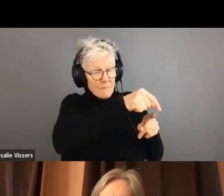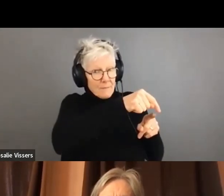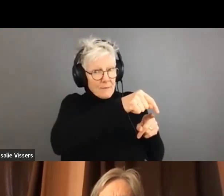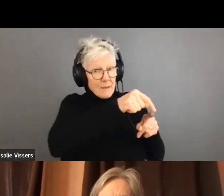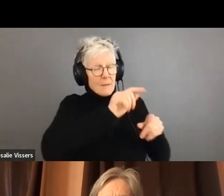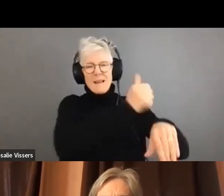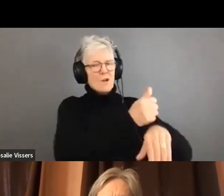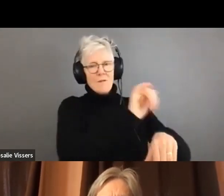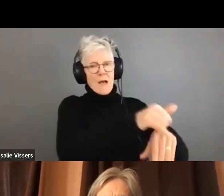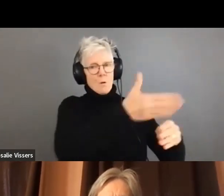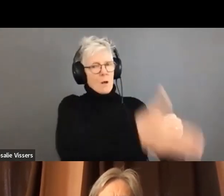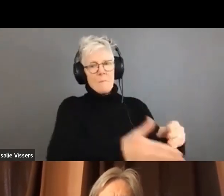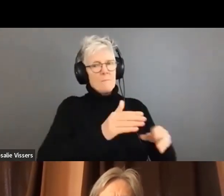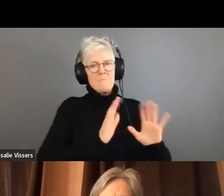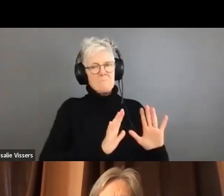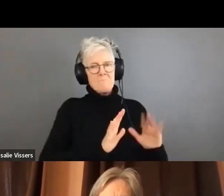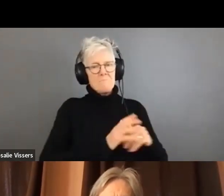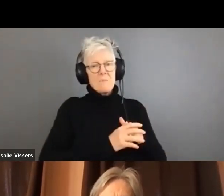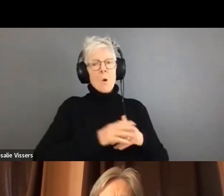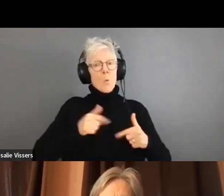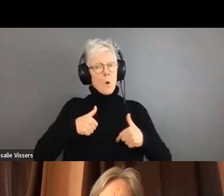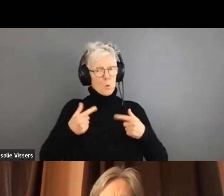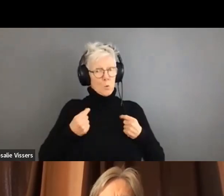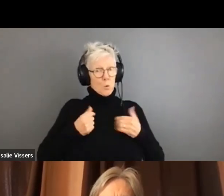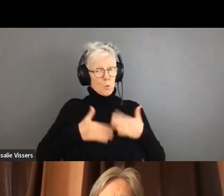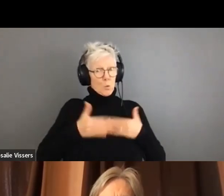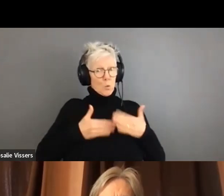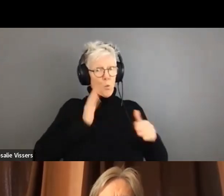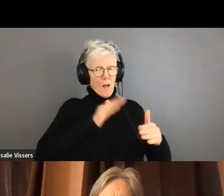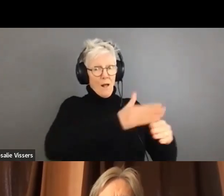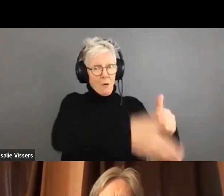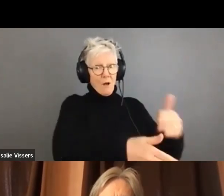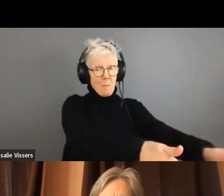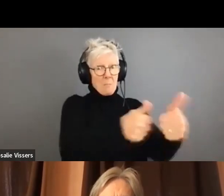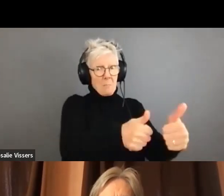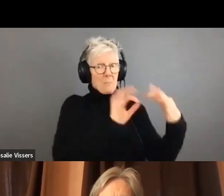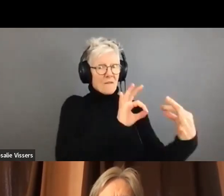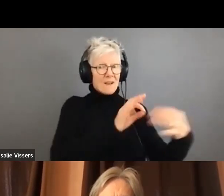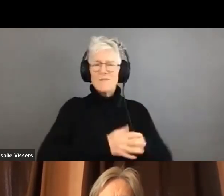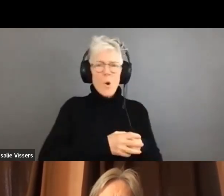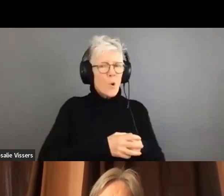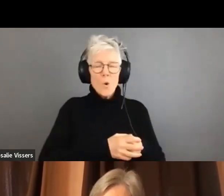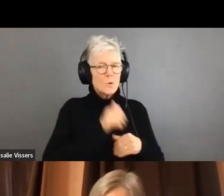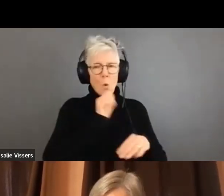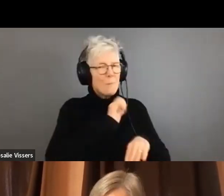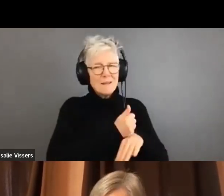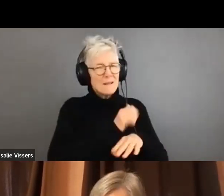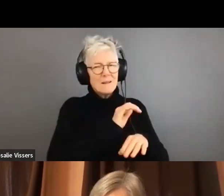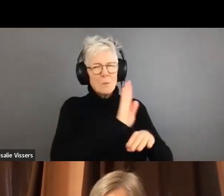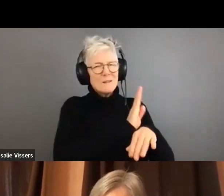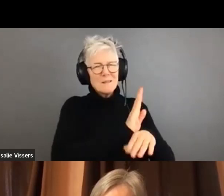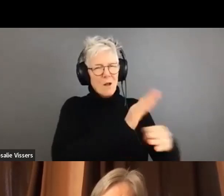So basically what I'm saying there is, not everything you do is going to come up, hey, they're going to come on. Now, I've been blessed. I'd